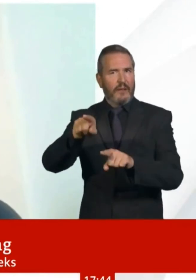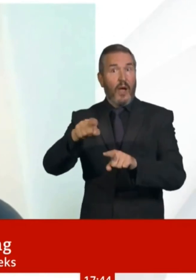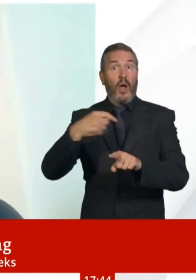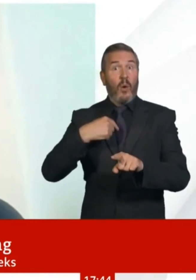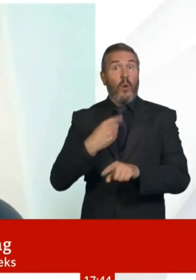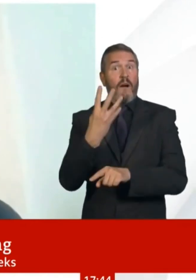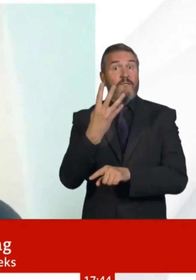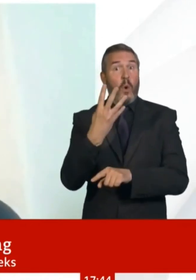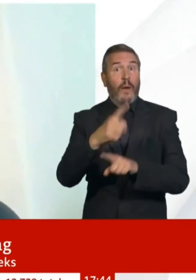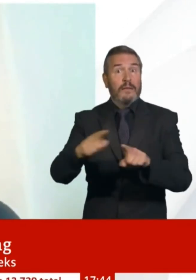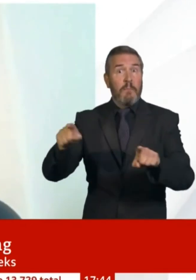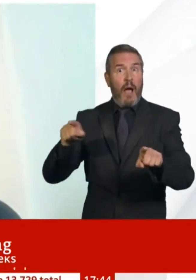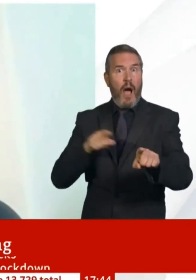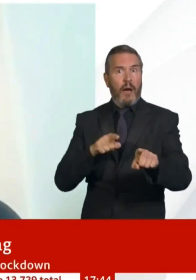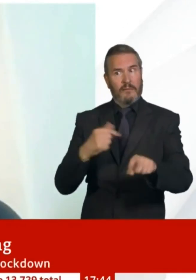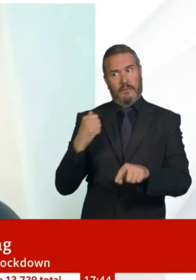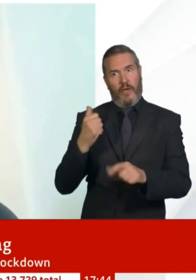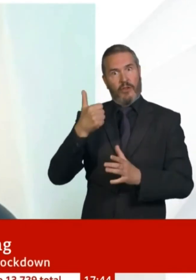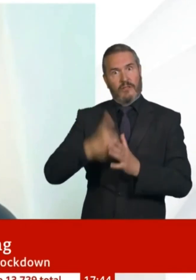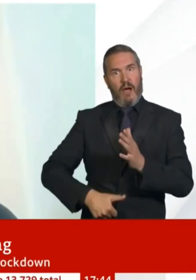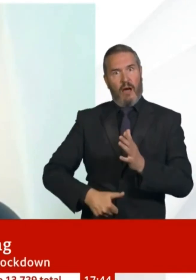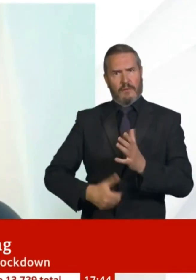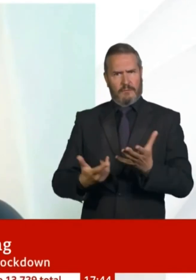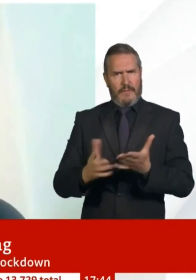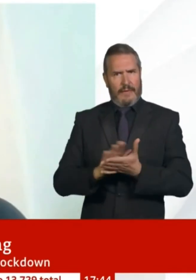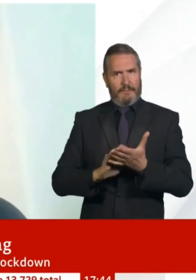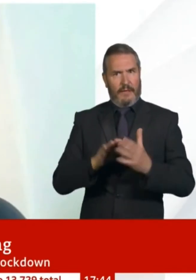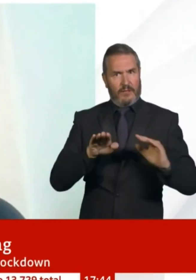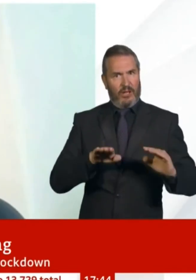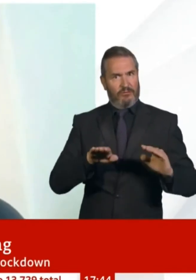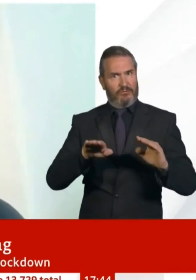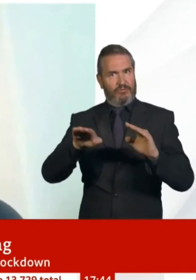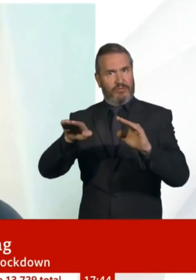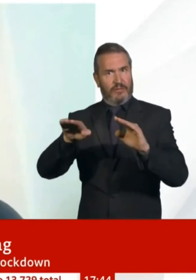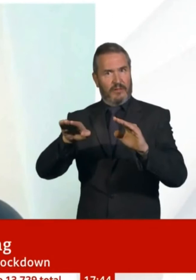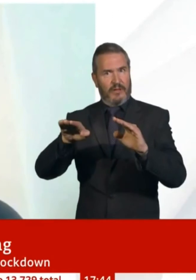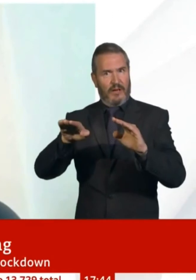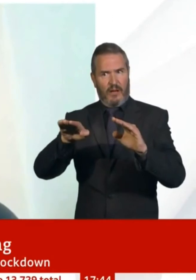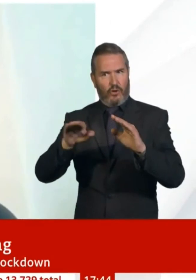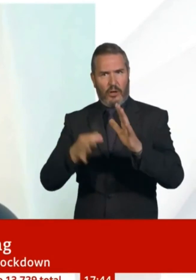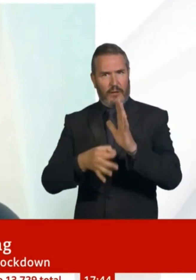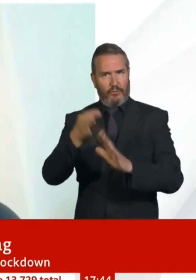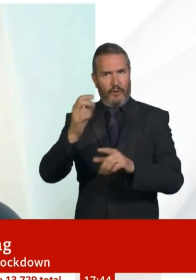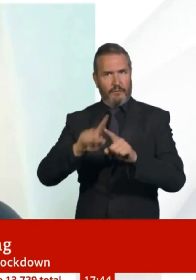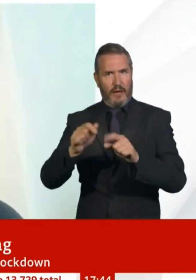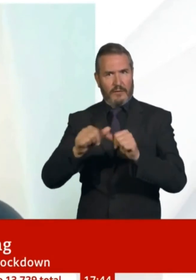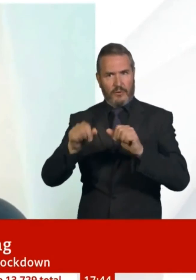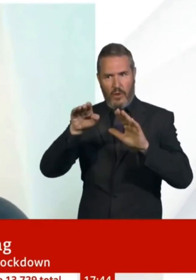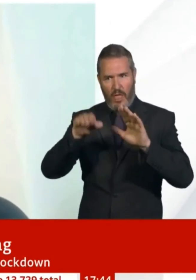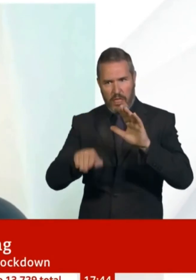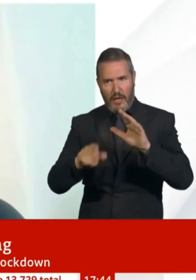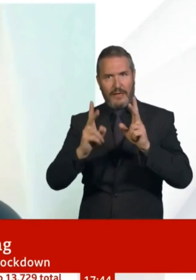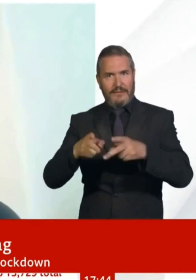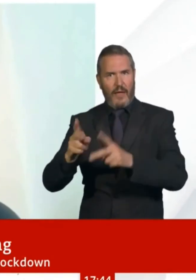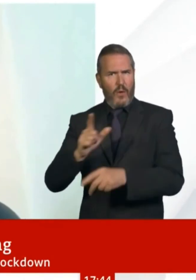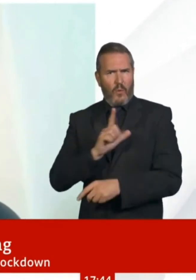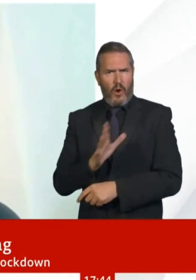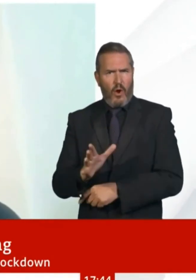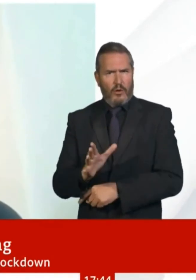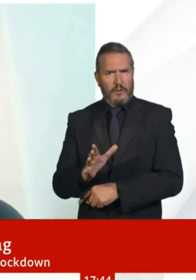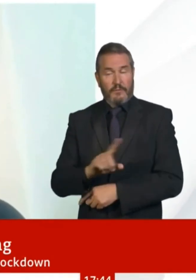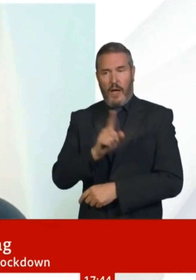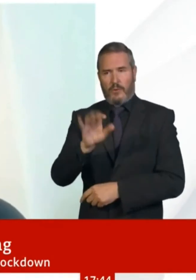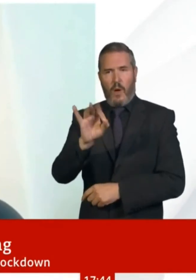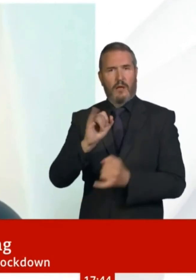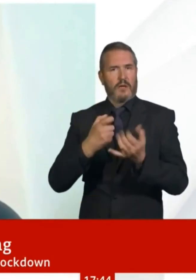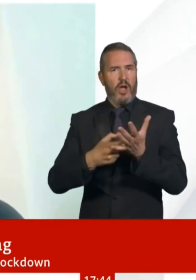Italy at the beginning of the outbreak, can you talk us through why we're not making better progress lowering the death rate? And to the First Secretary of